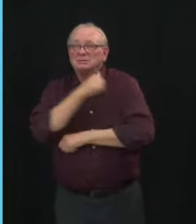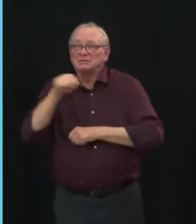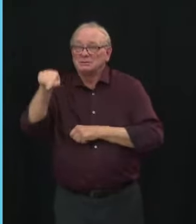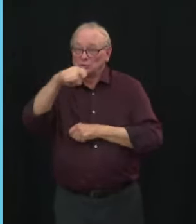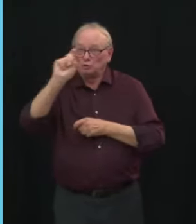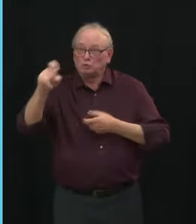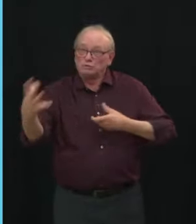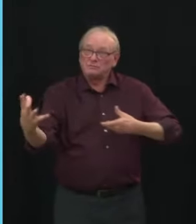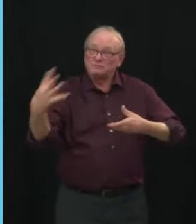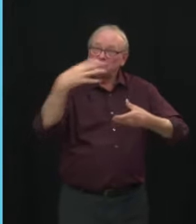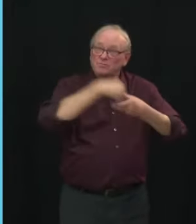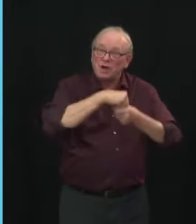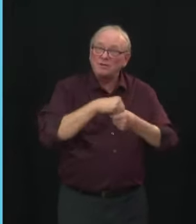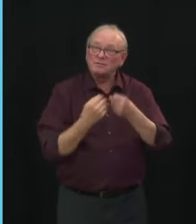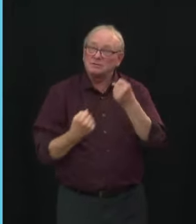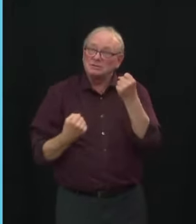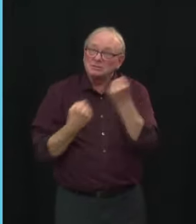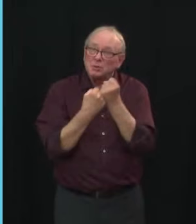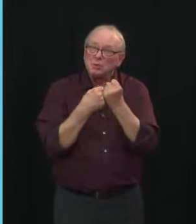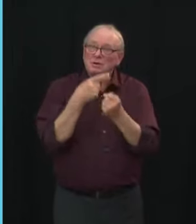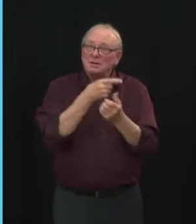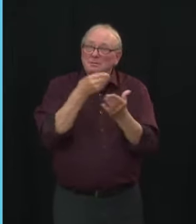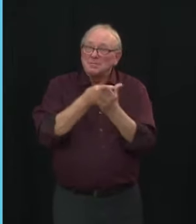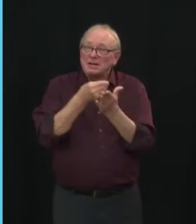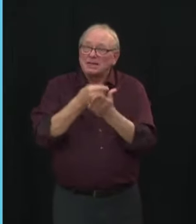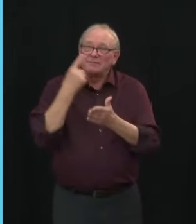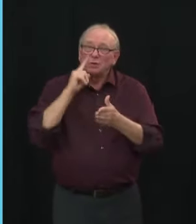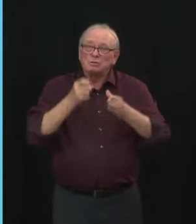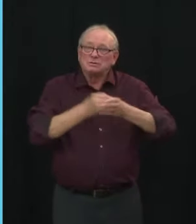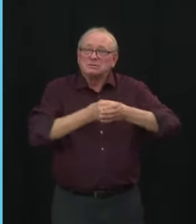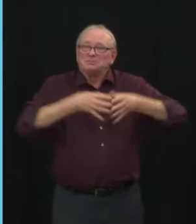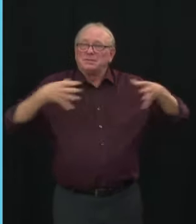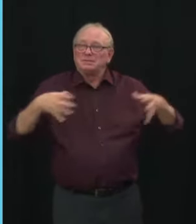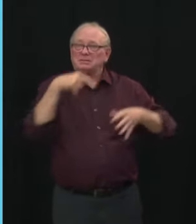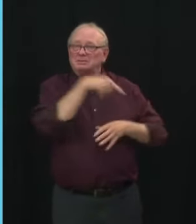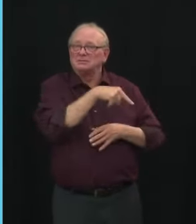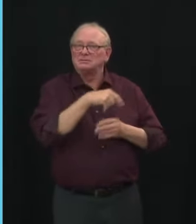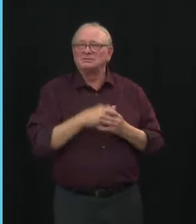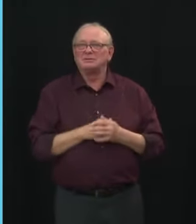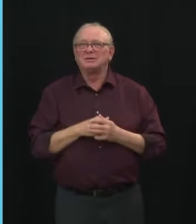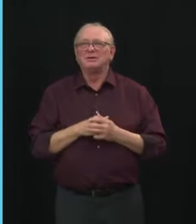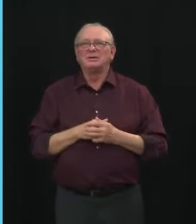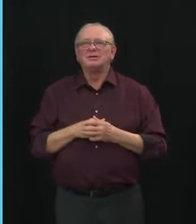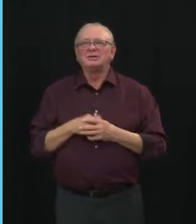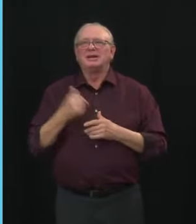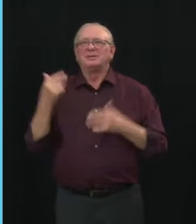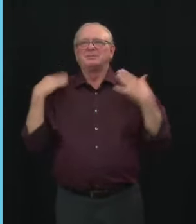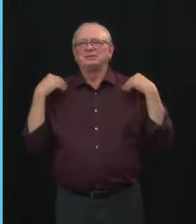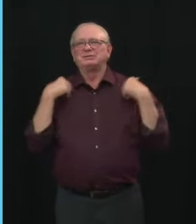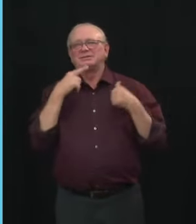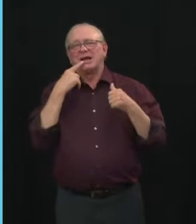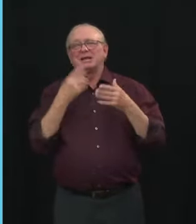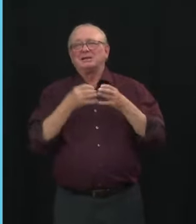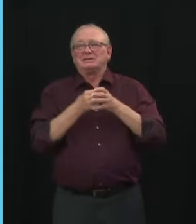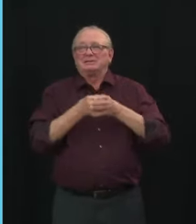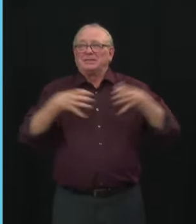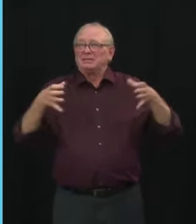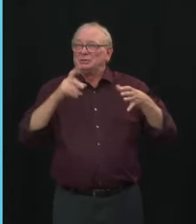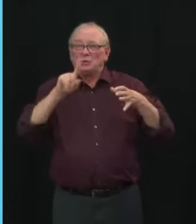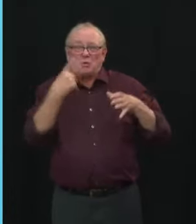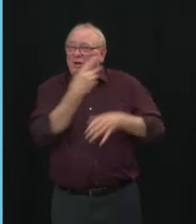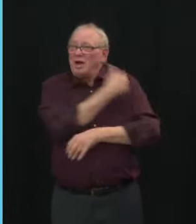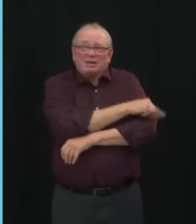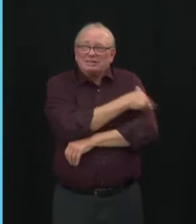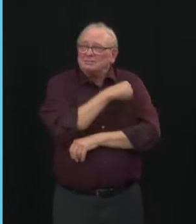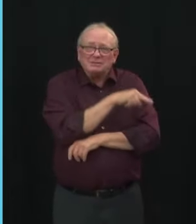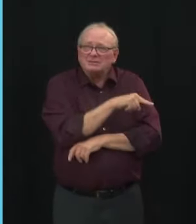expansion that you're talking about? So when we talk about expansion, it's not only within the hospitals per se. So it's not only acute care. It